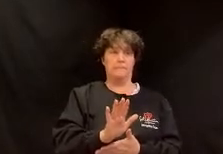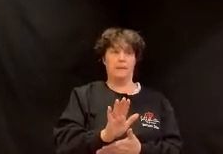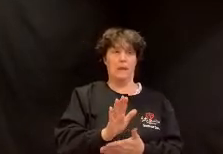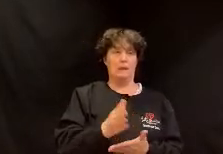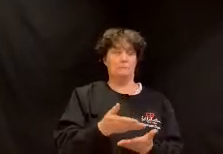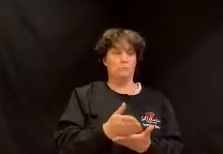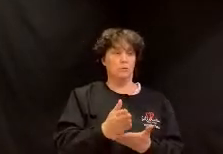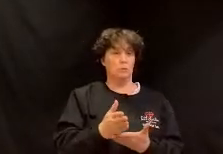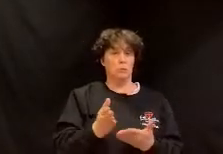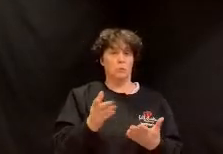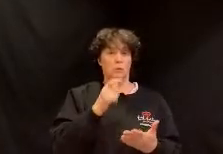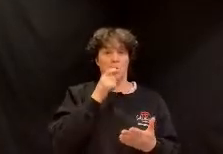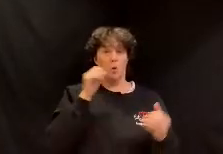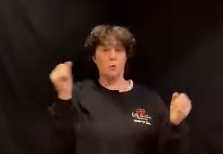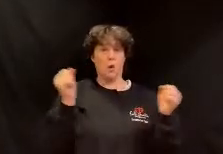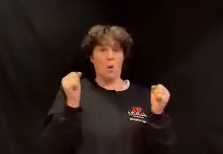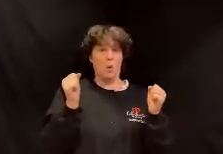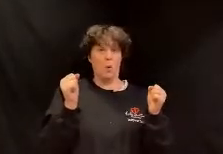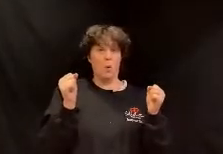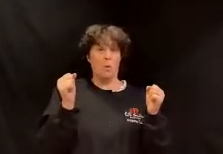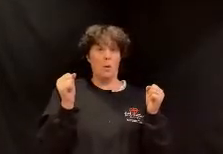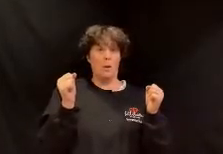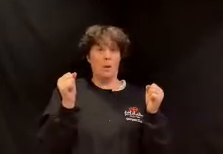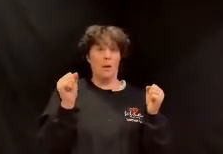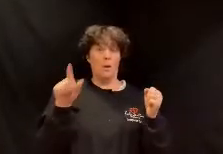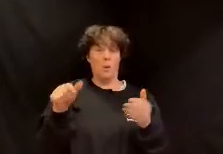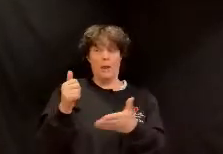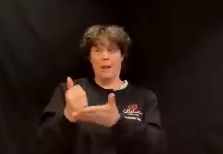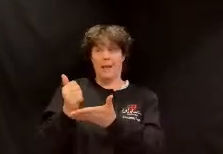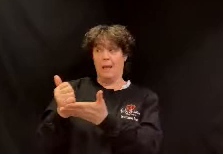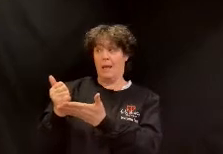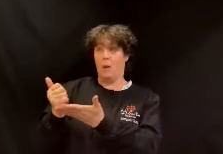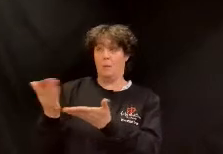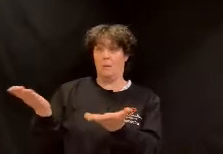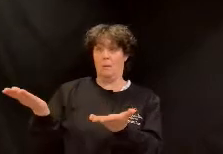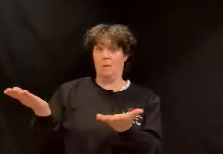in here tonight? Okay. All right. We need some help back here, ushers. So,